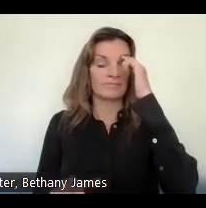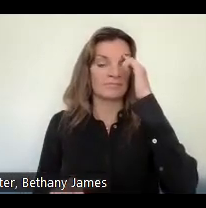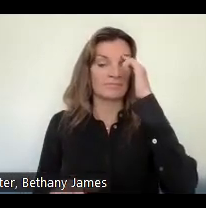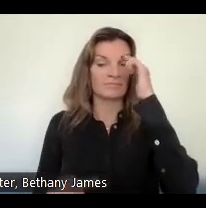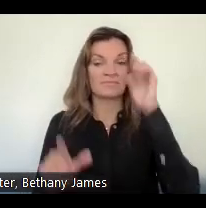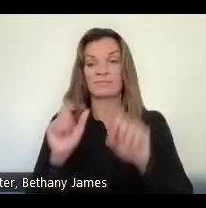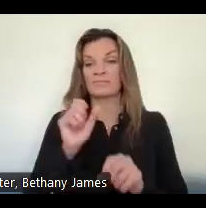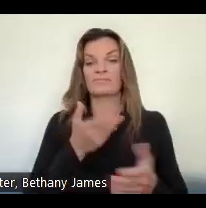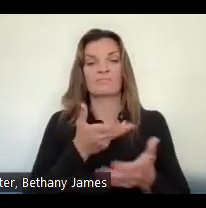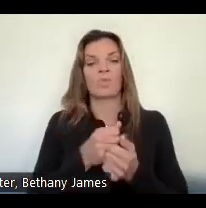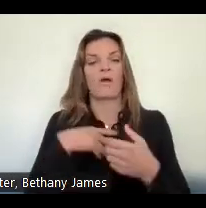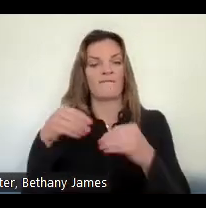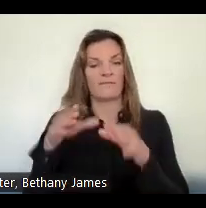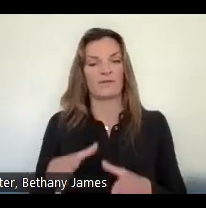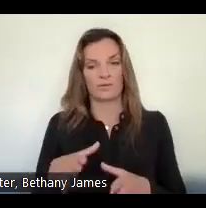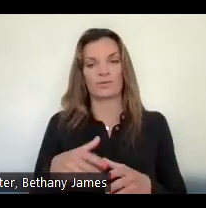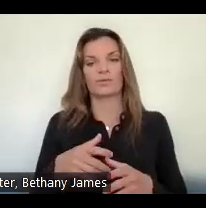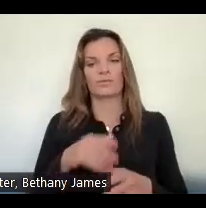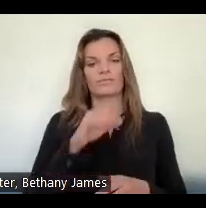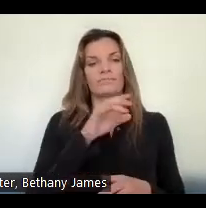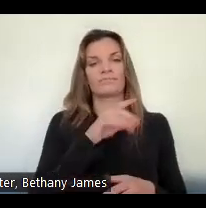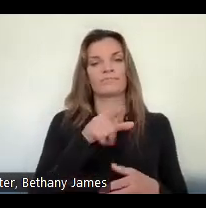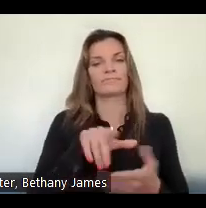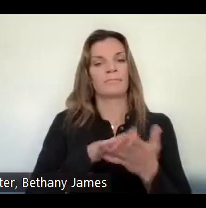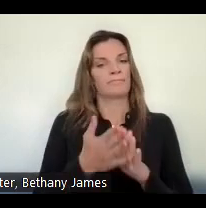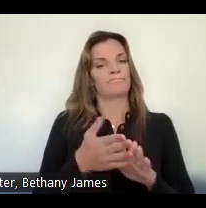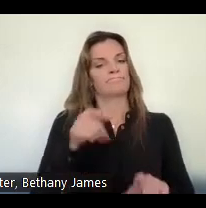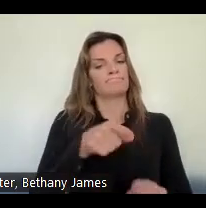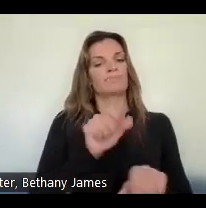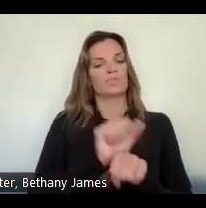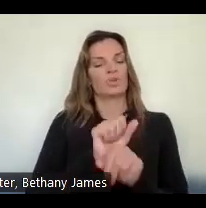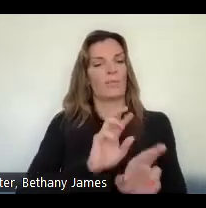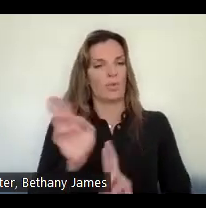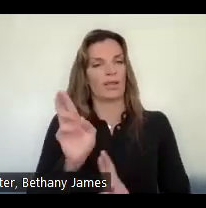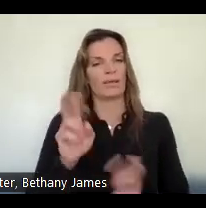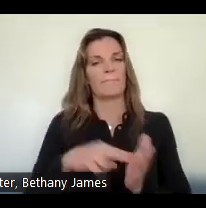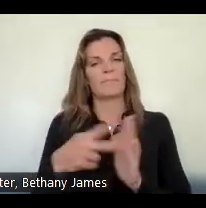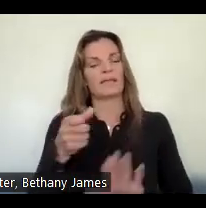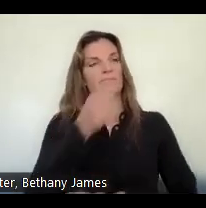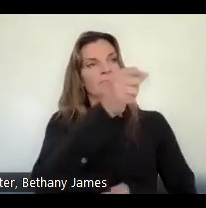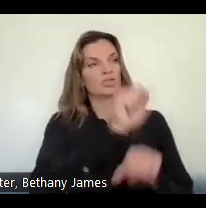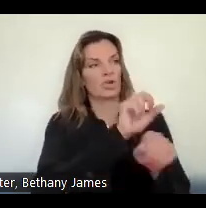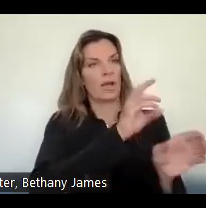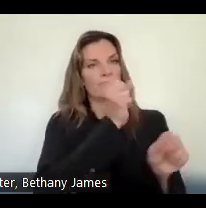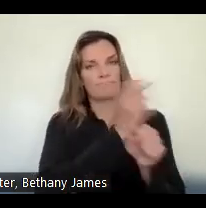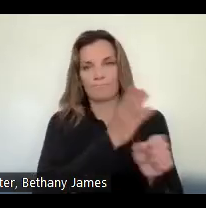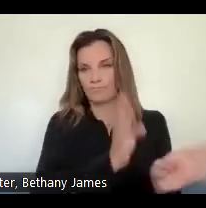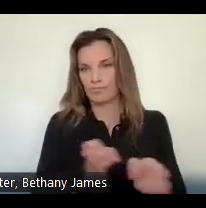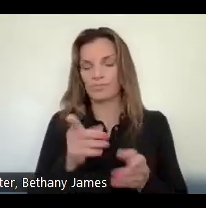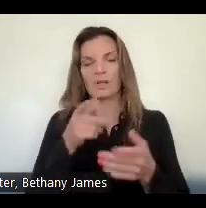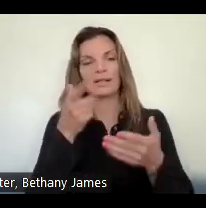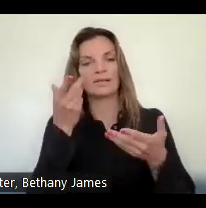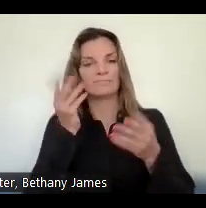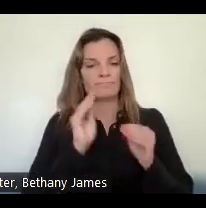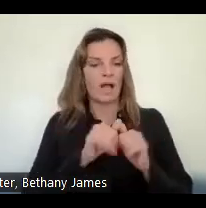with our vendors that help individuals become job ready. So we'll send them for job readiness, in which that they, learn how to fill